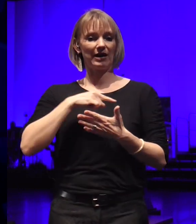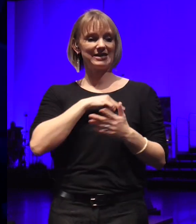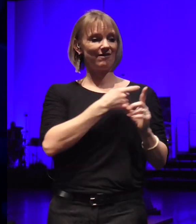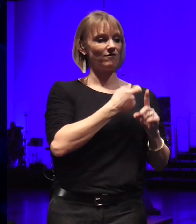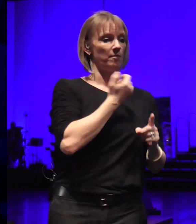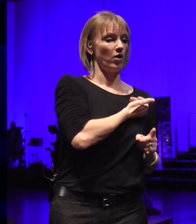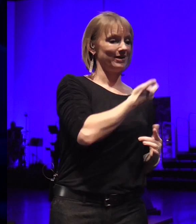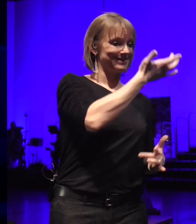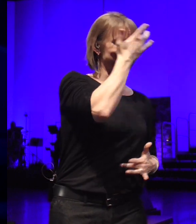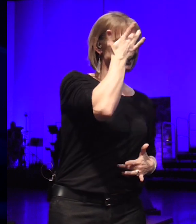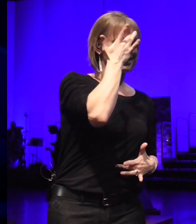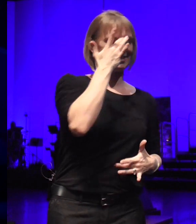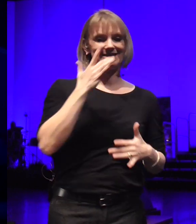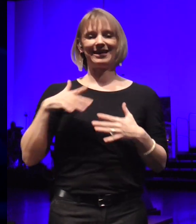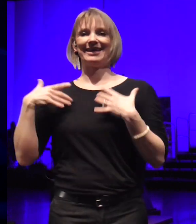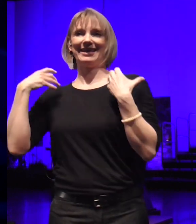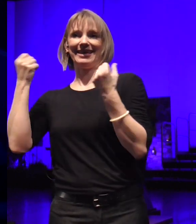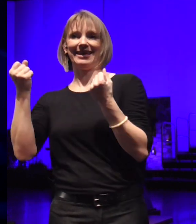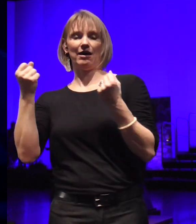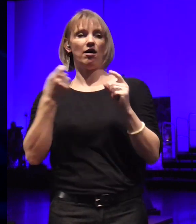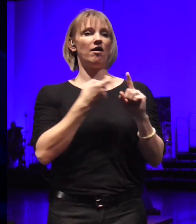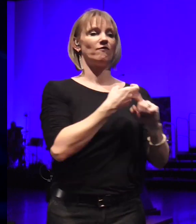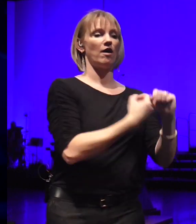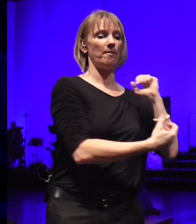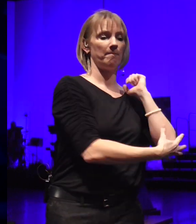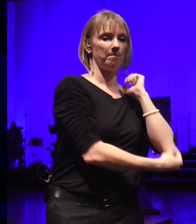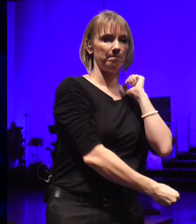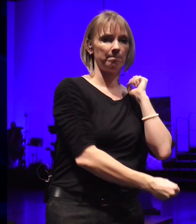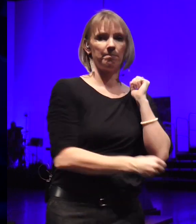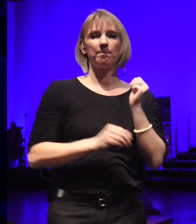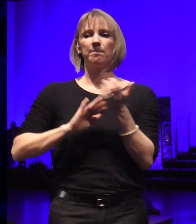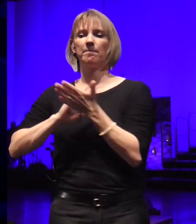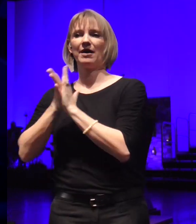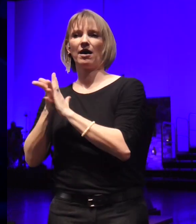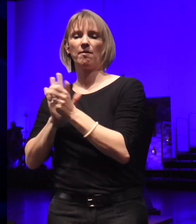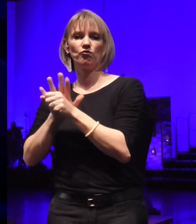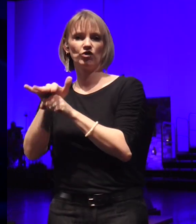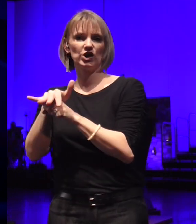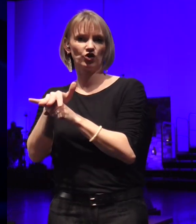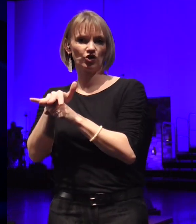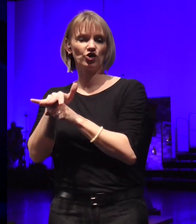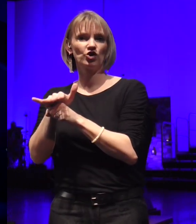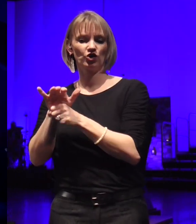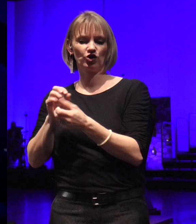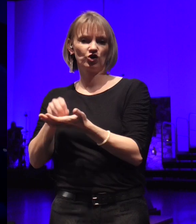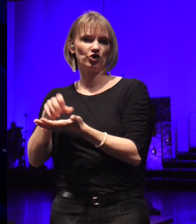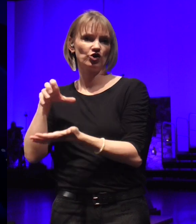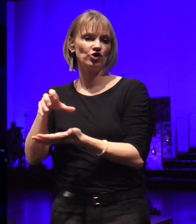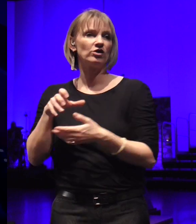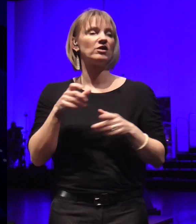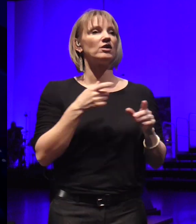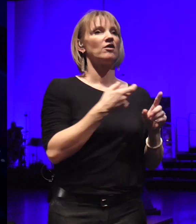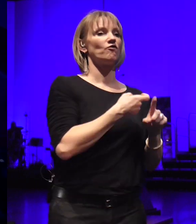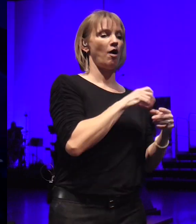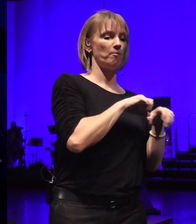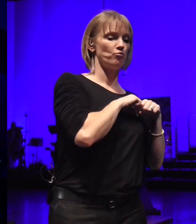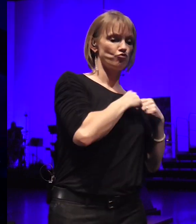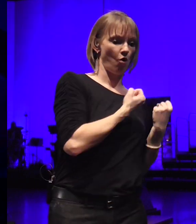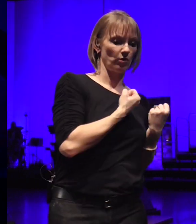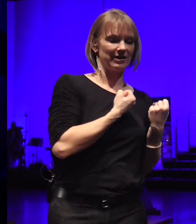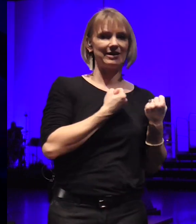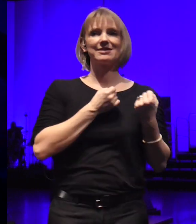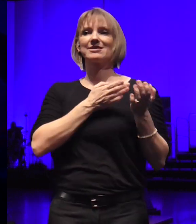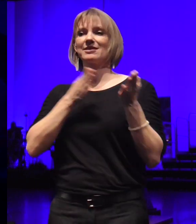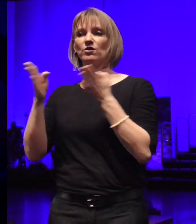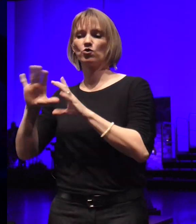sickness to healing, from impoverishment to richness, from brokenness to